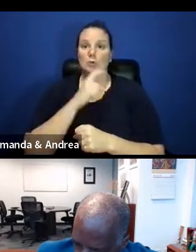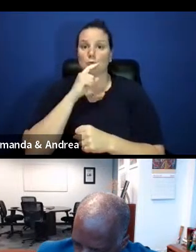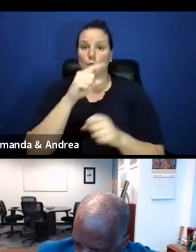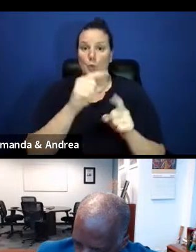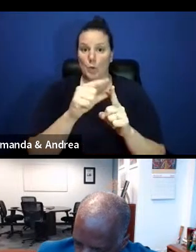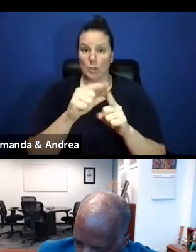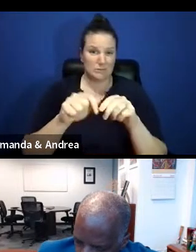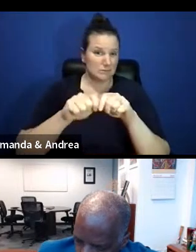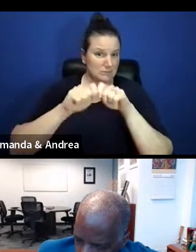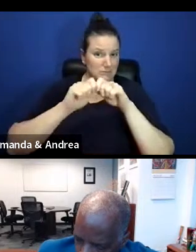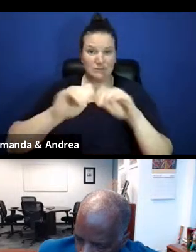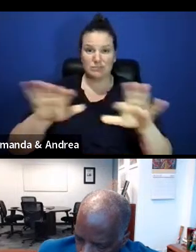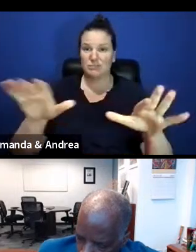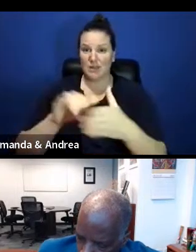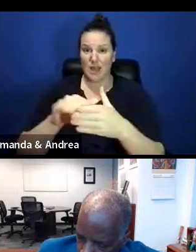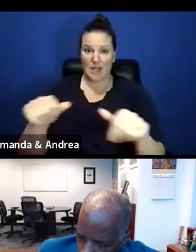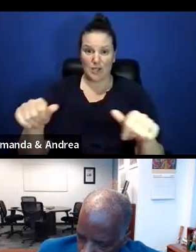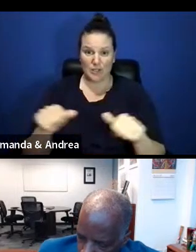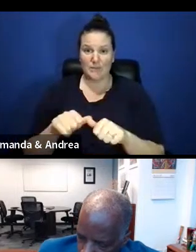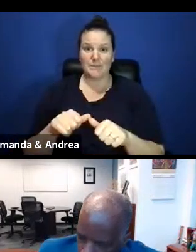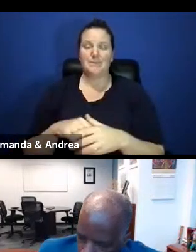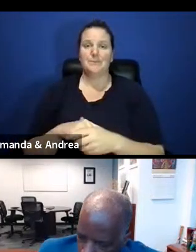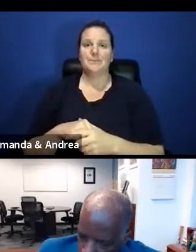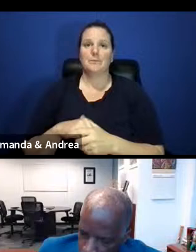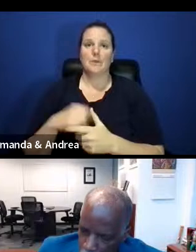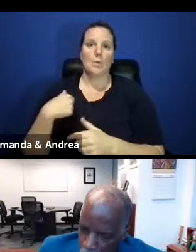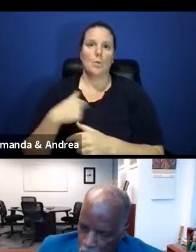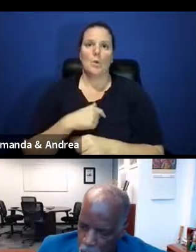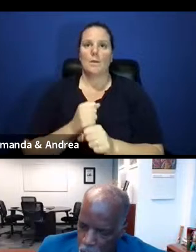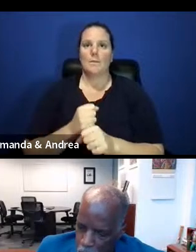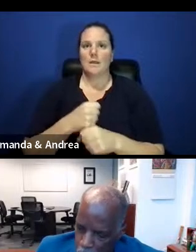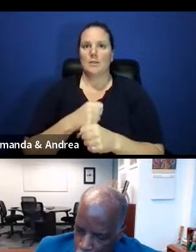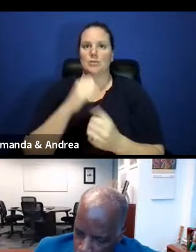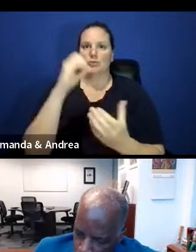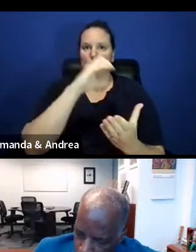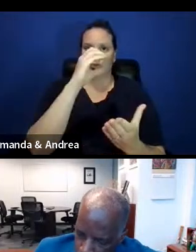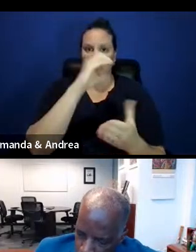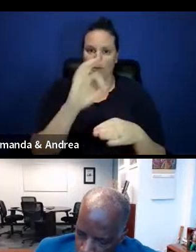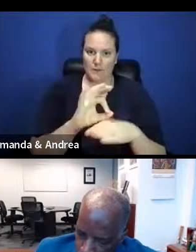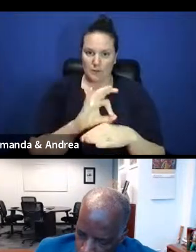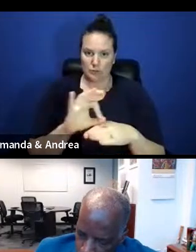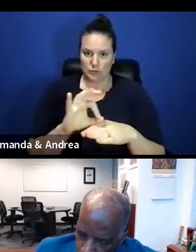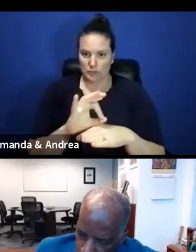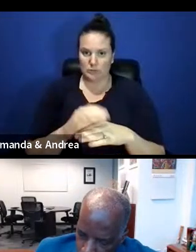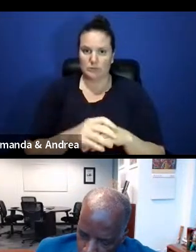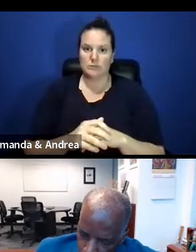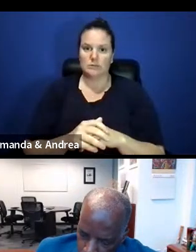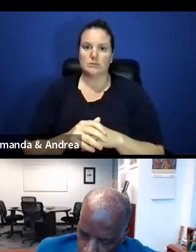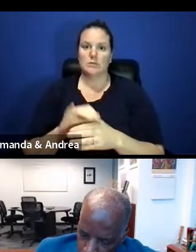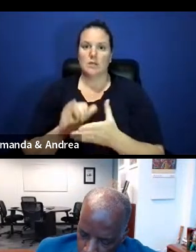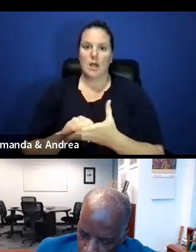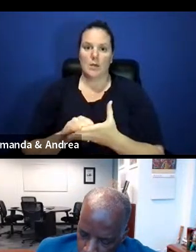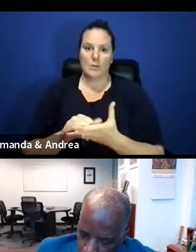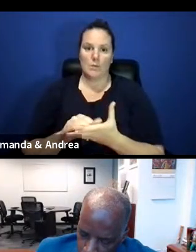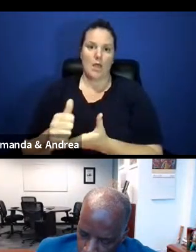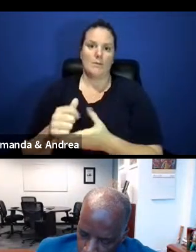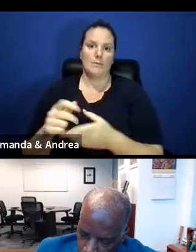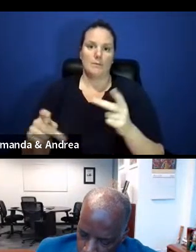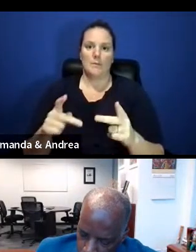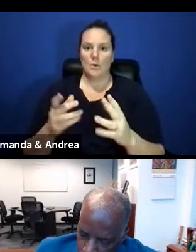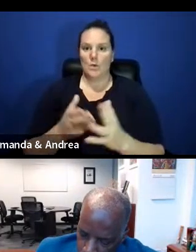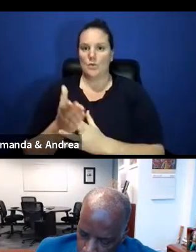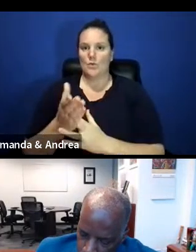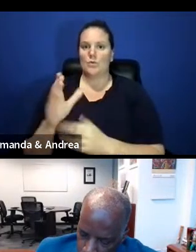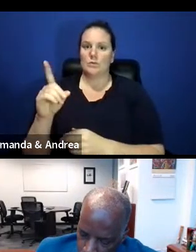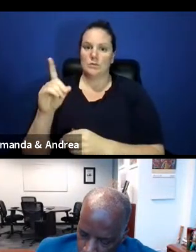getting out to those areas? We're creating search functions that is going to help people get through the document and focus